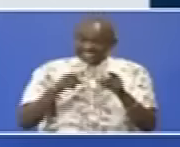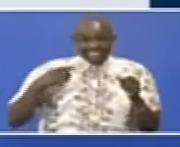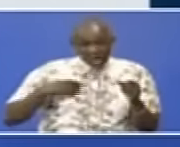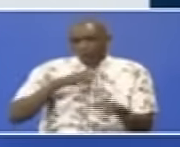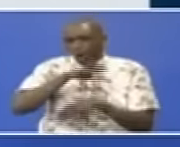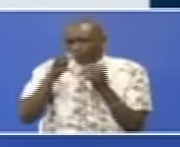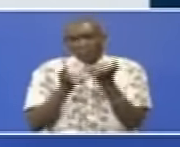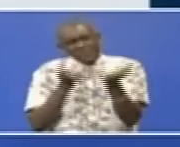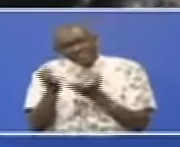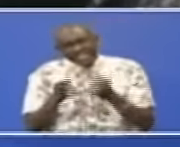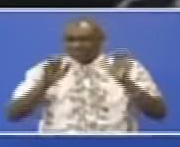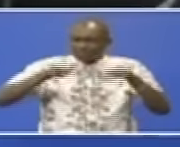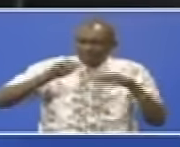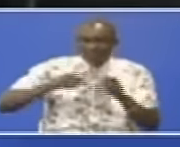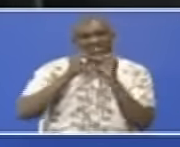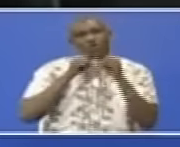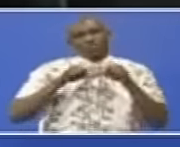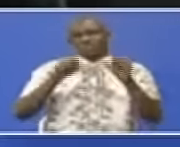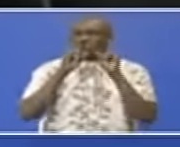all farming activities.